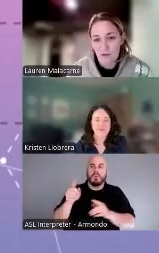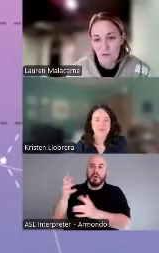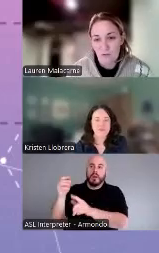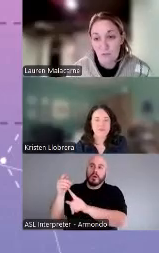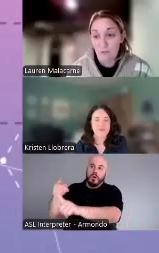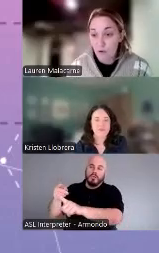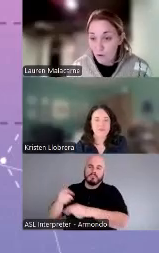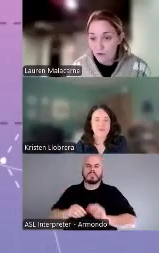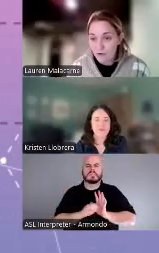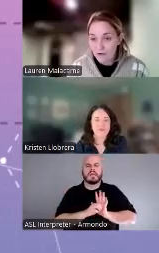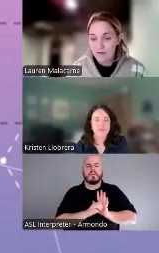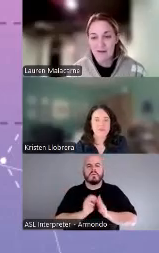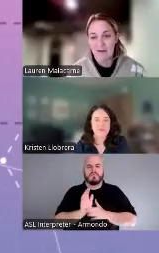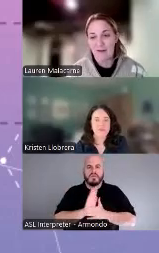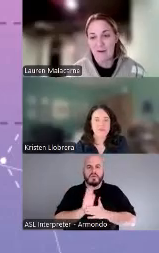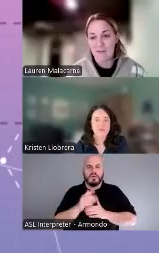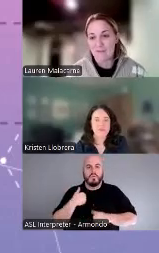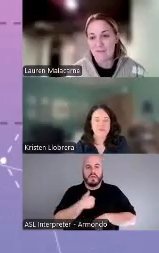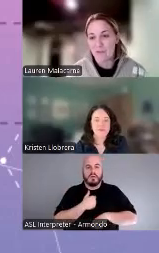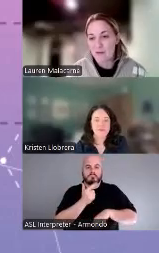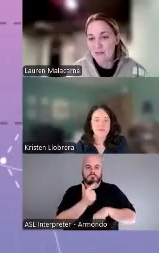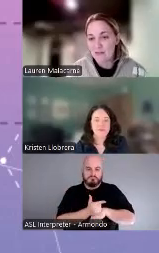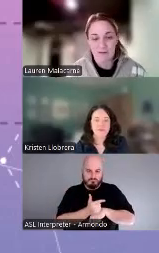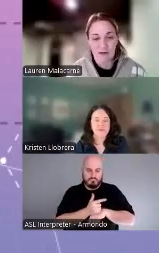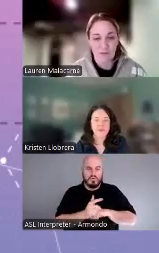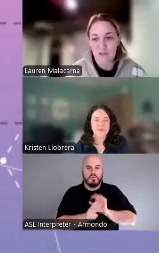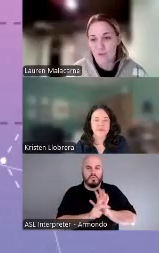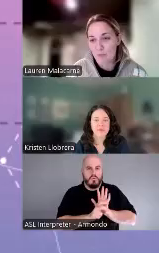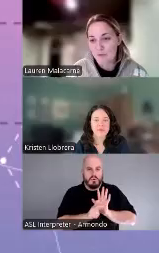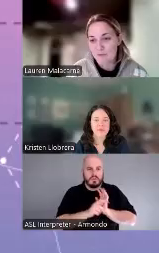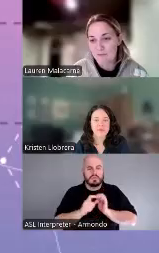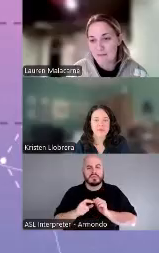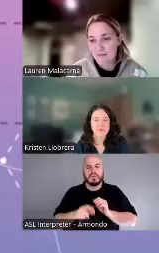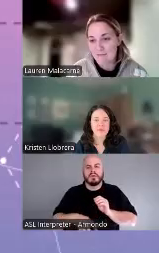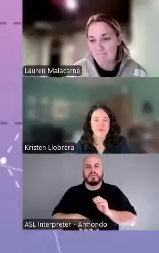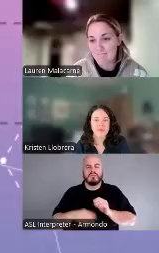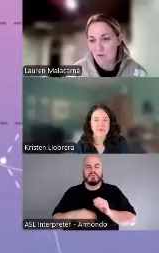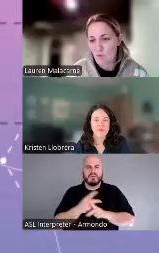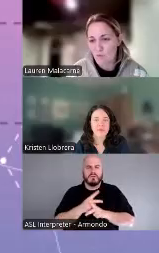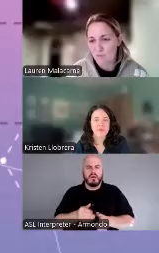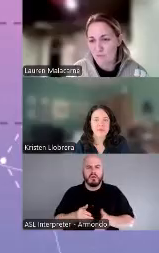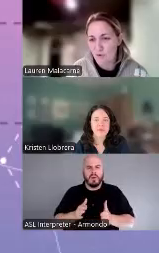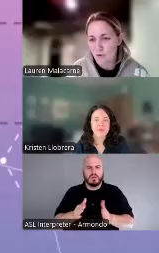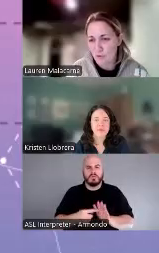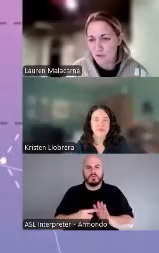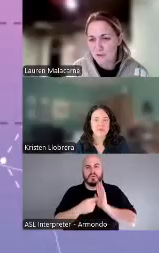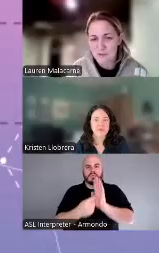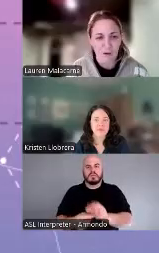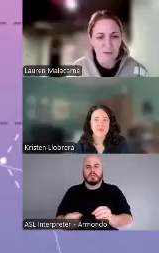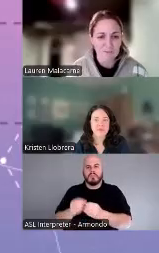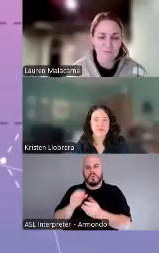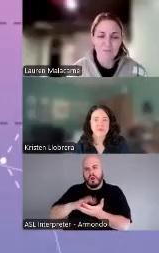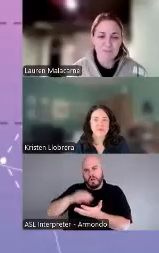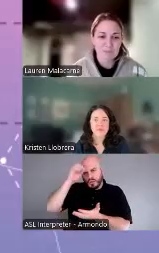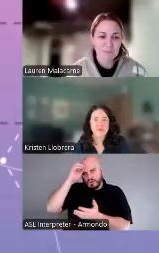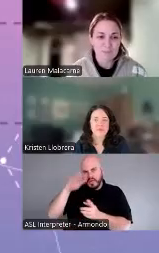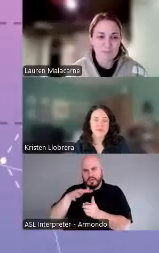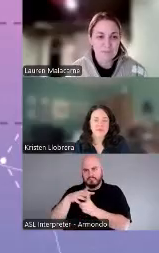of a video that we recorded that we needed to find a way to represent in a more learning-oriented way.